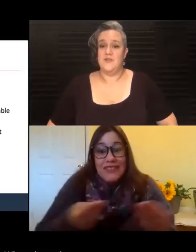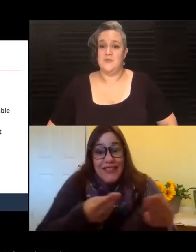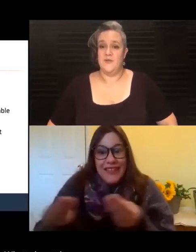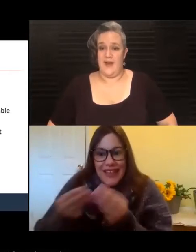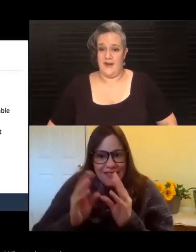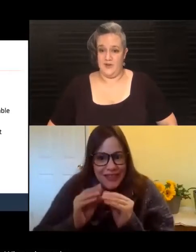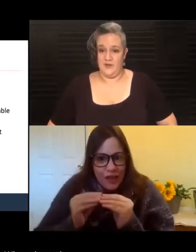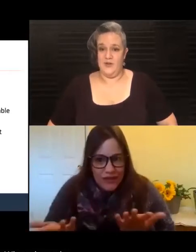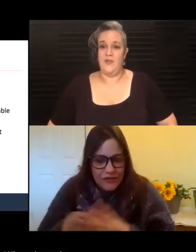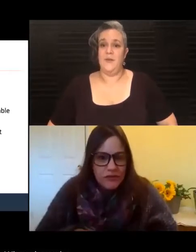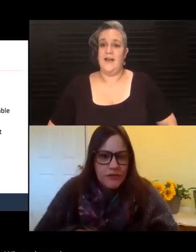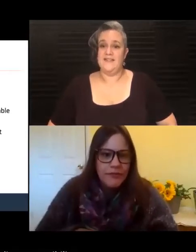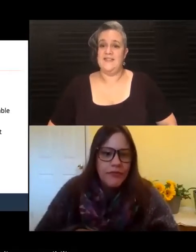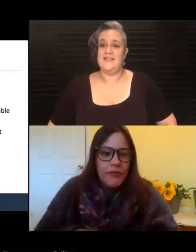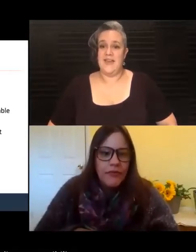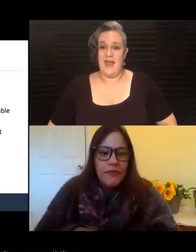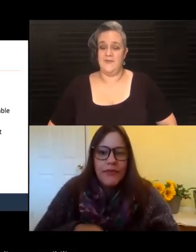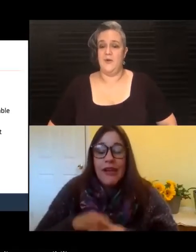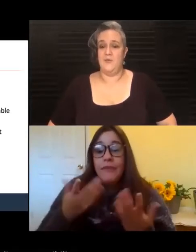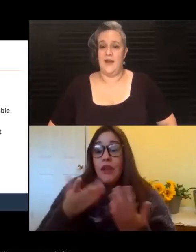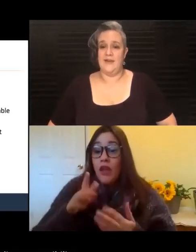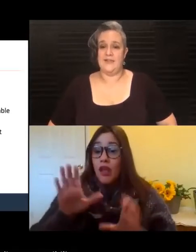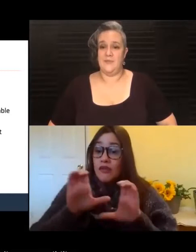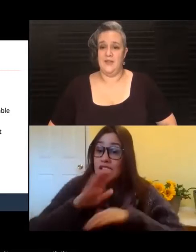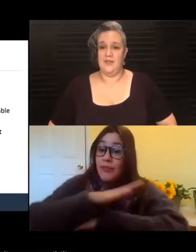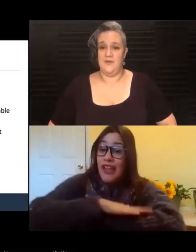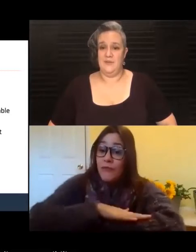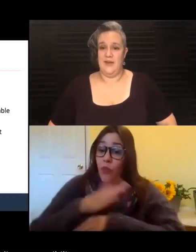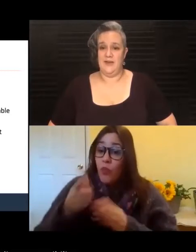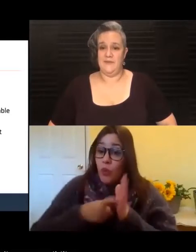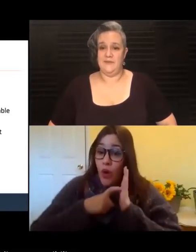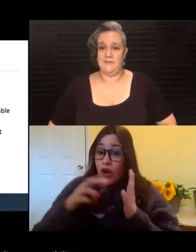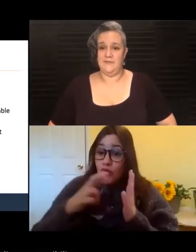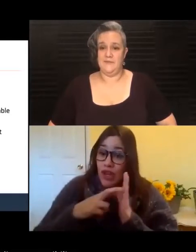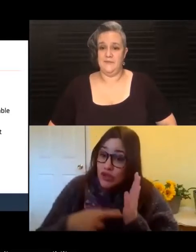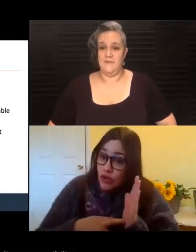accessibility service providers and behind-the-scenes staff that are providing accessibility for the meeting?